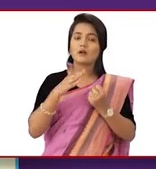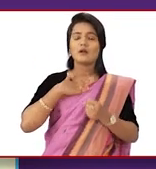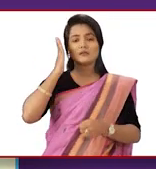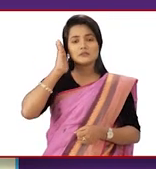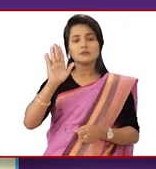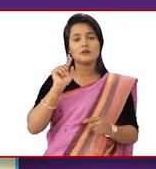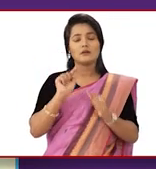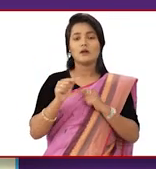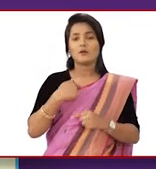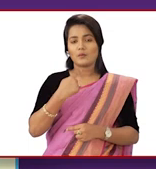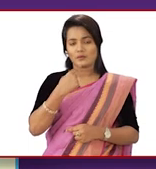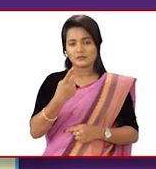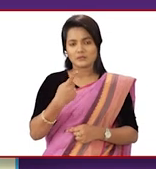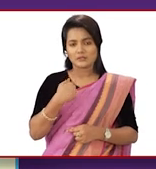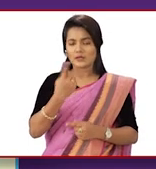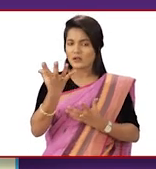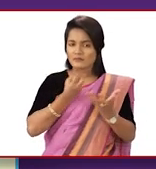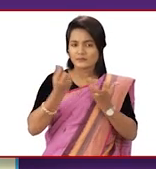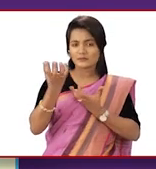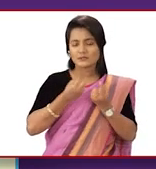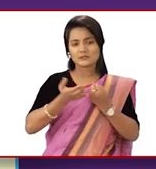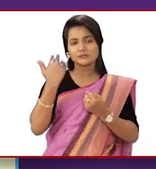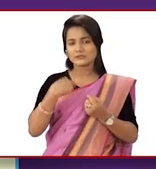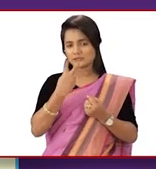home. So I found that